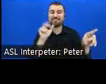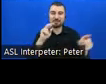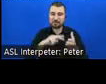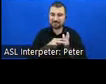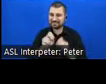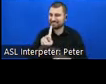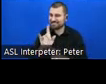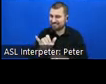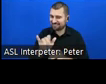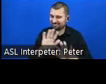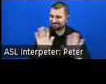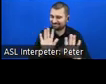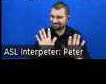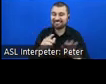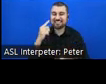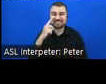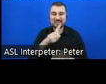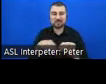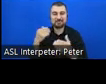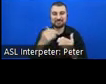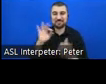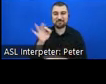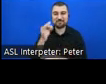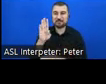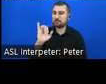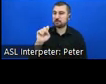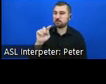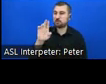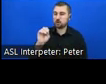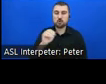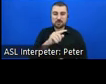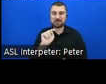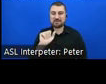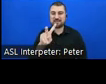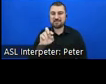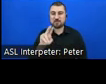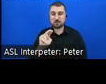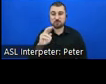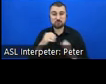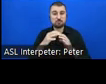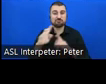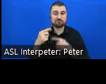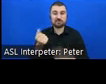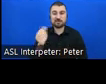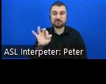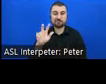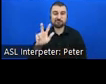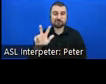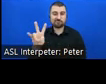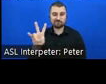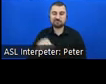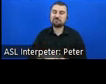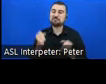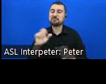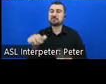sky, consider nearby French Bistro Minetta Tavern, open since 1937. Many other